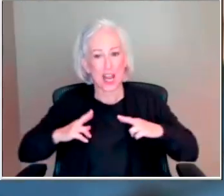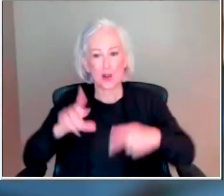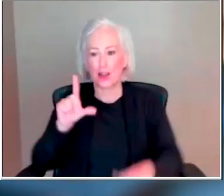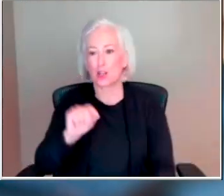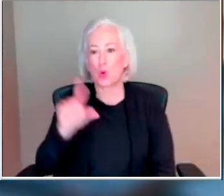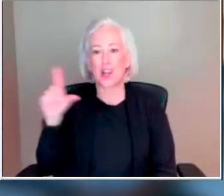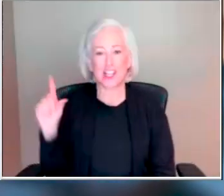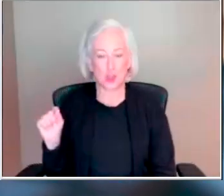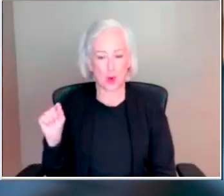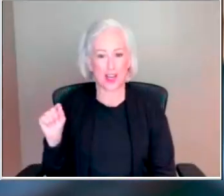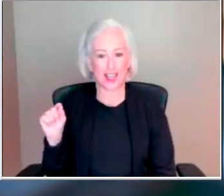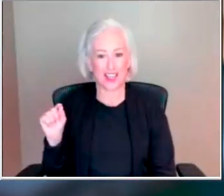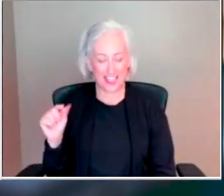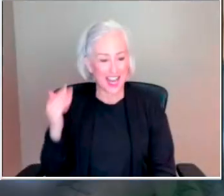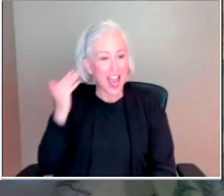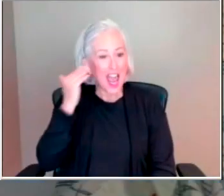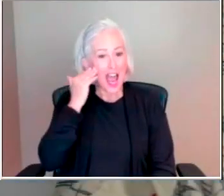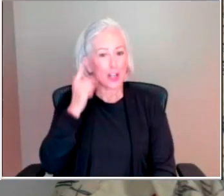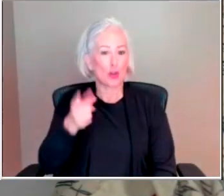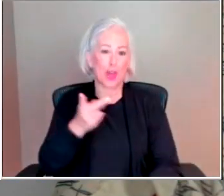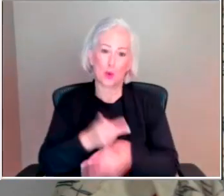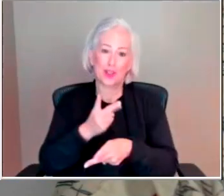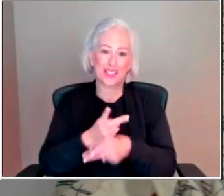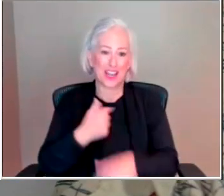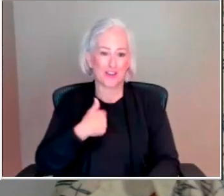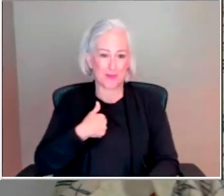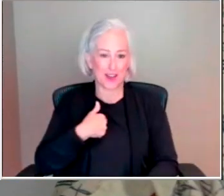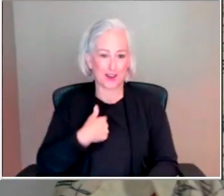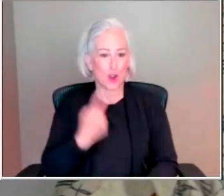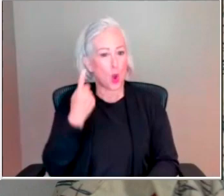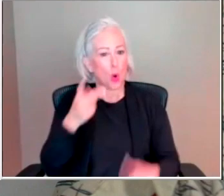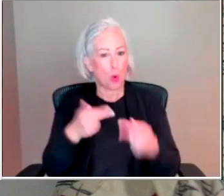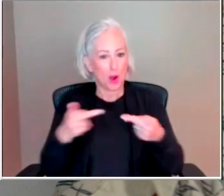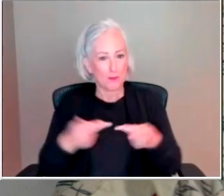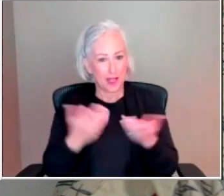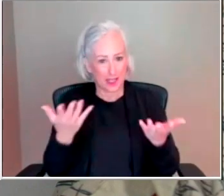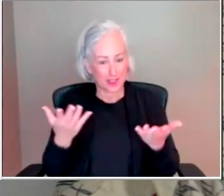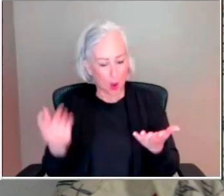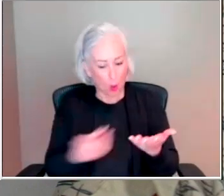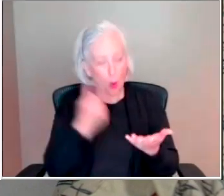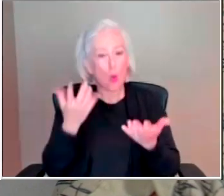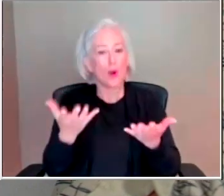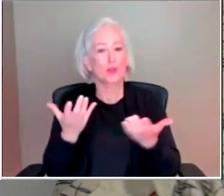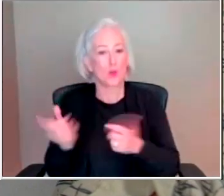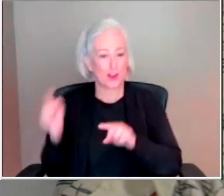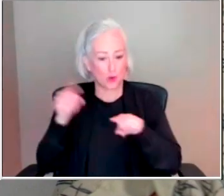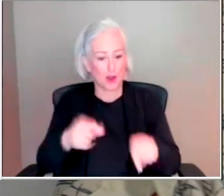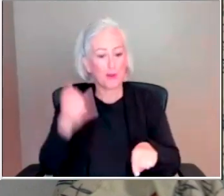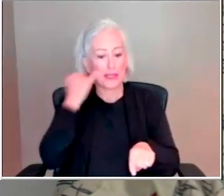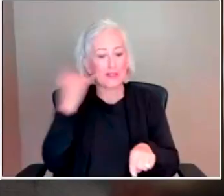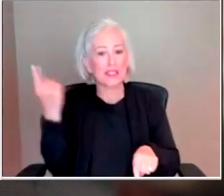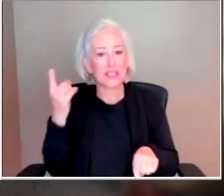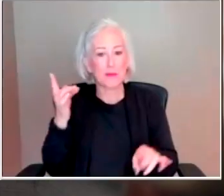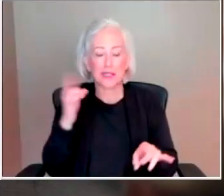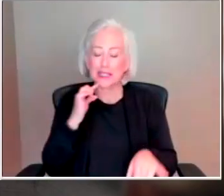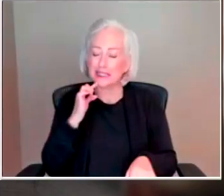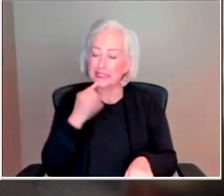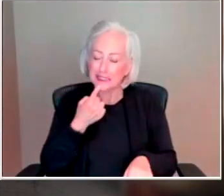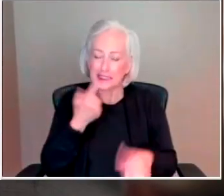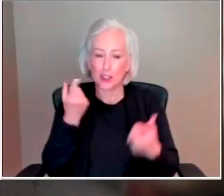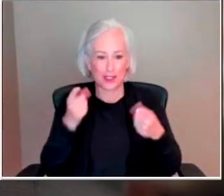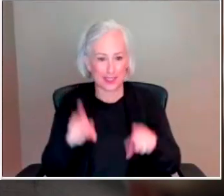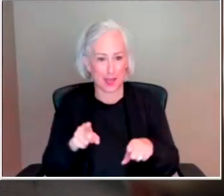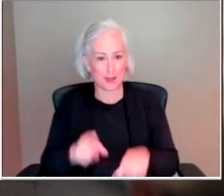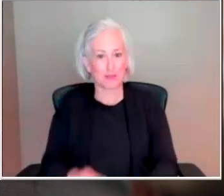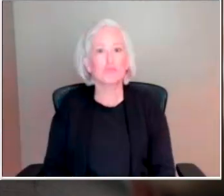be in good hands. This is the one place I always wanted to come if something dire happened to me. And dire